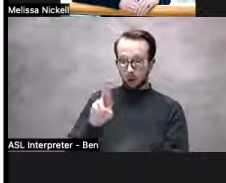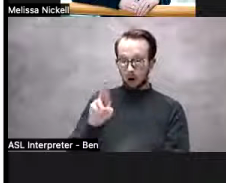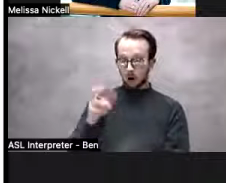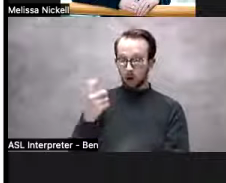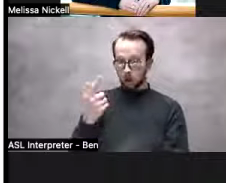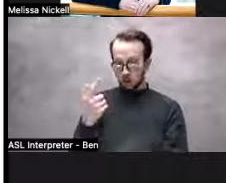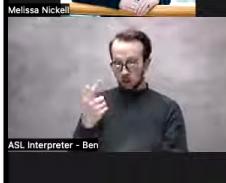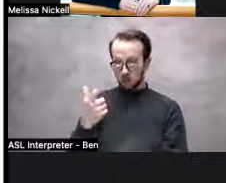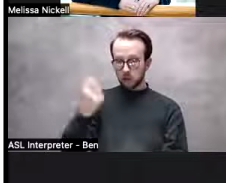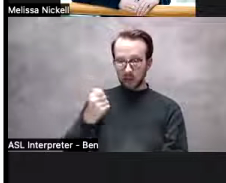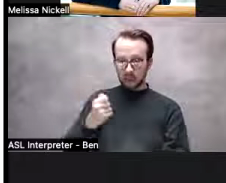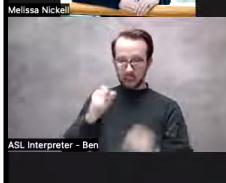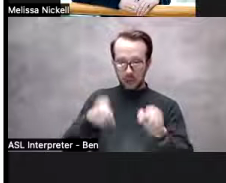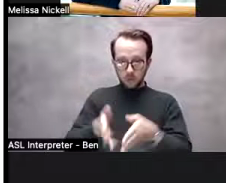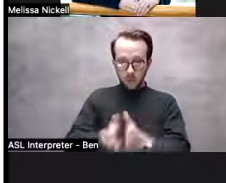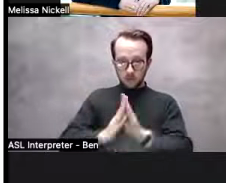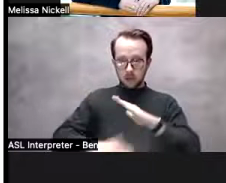can request up to